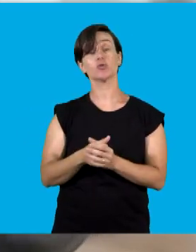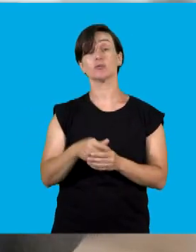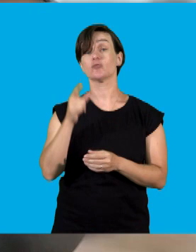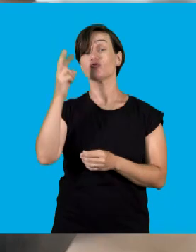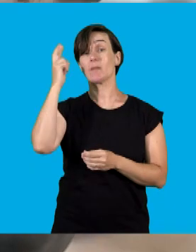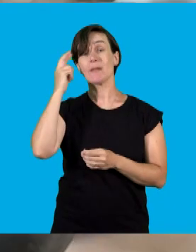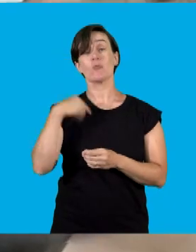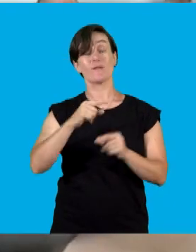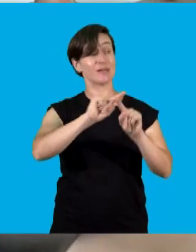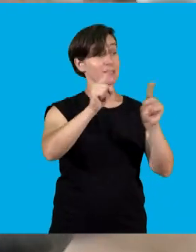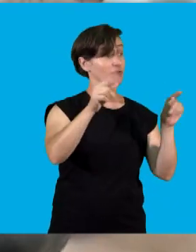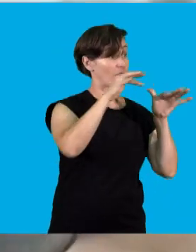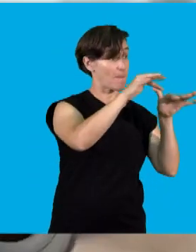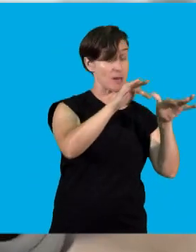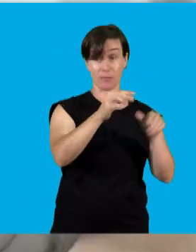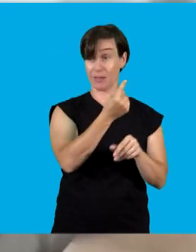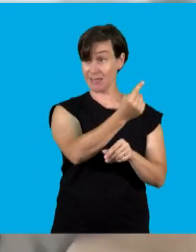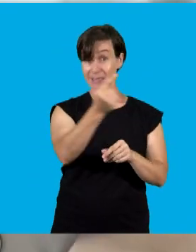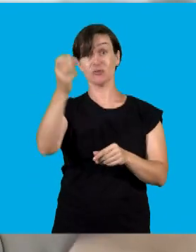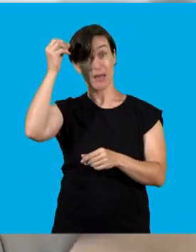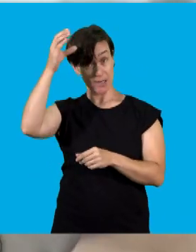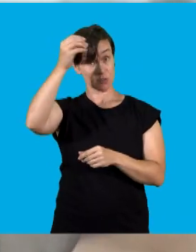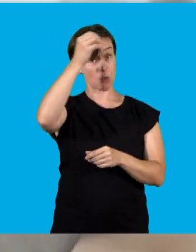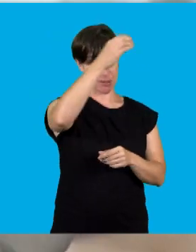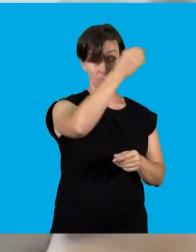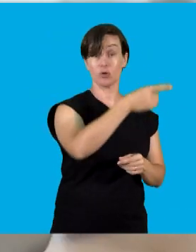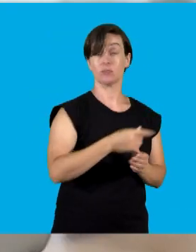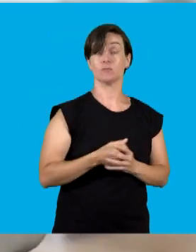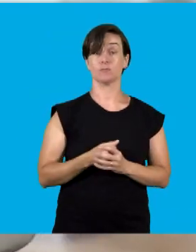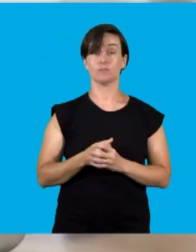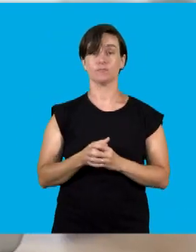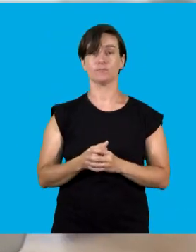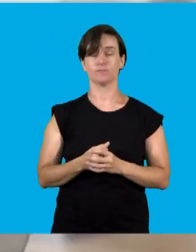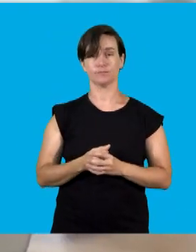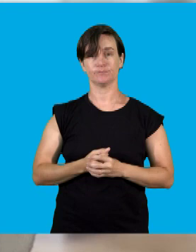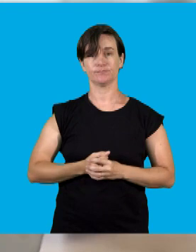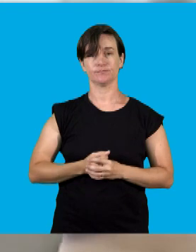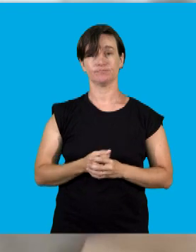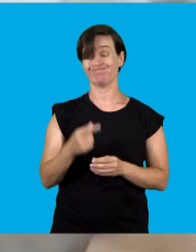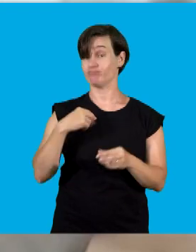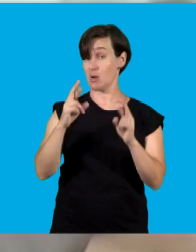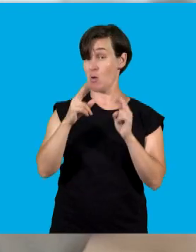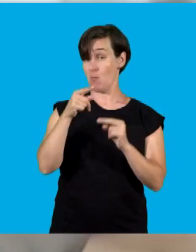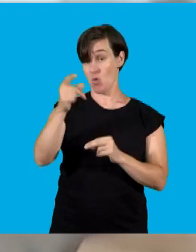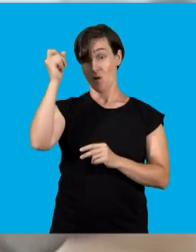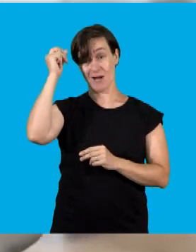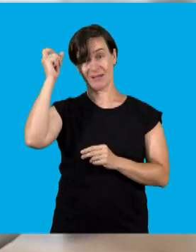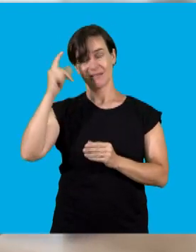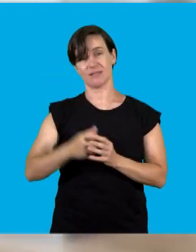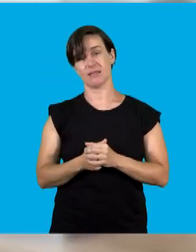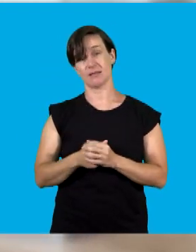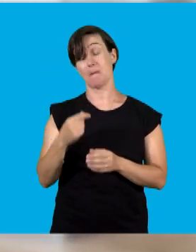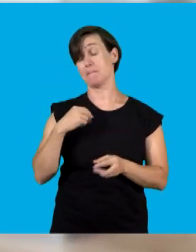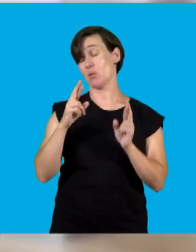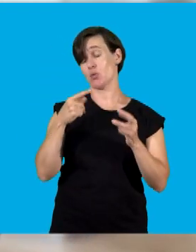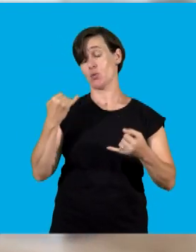different experts who participated in this particular technique. I hope you understood this.